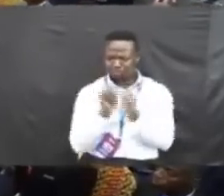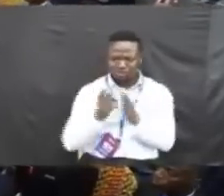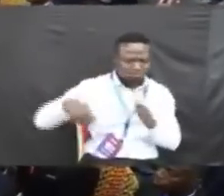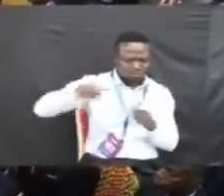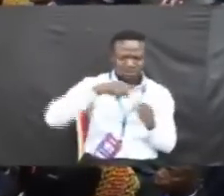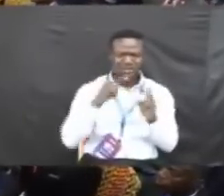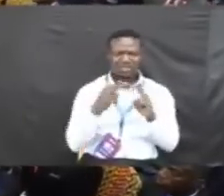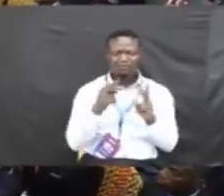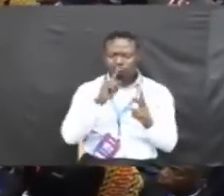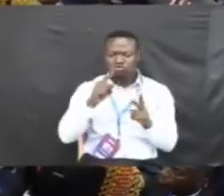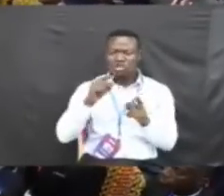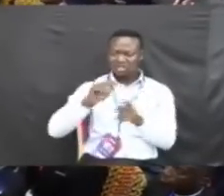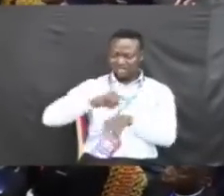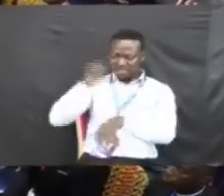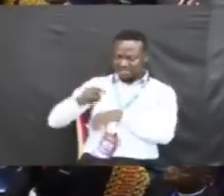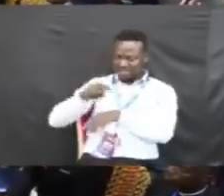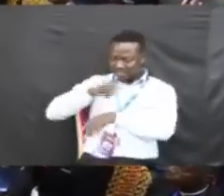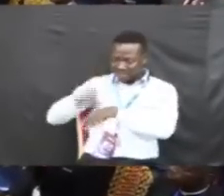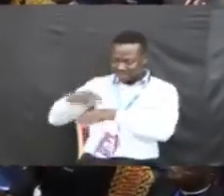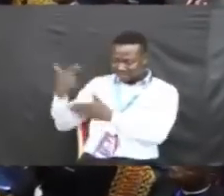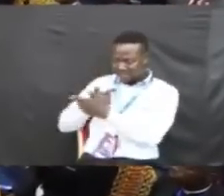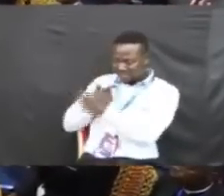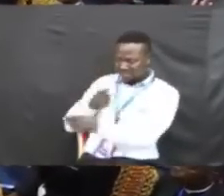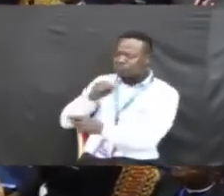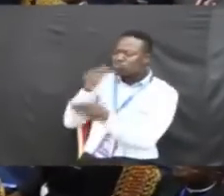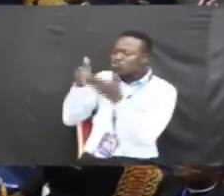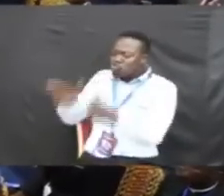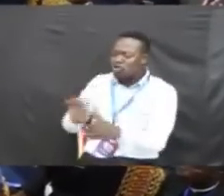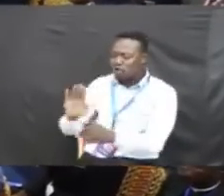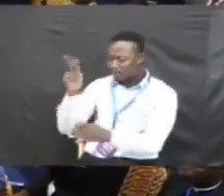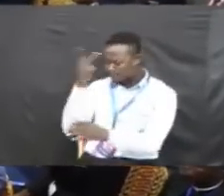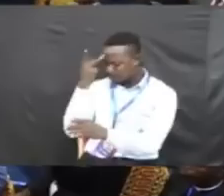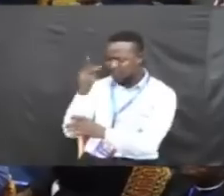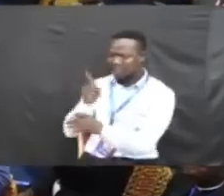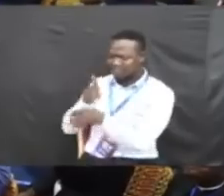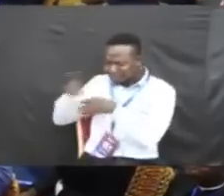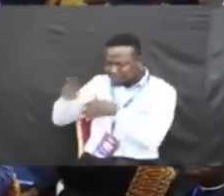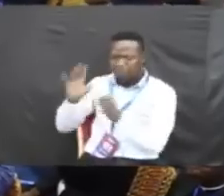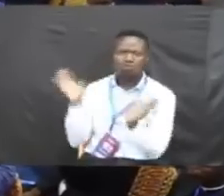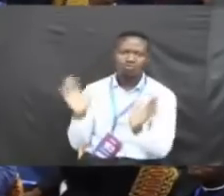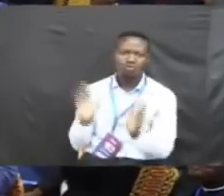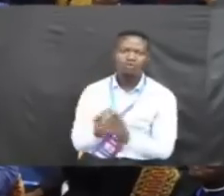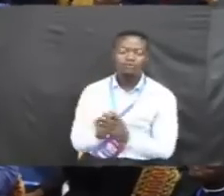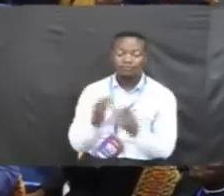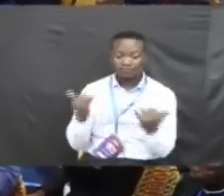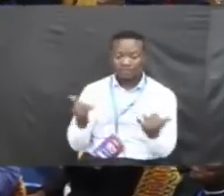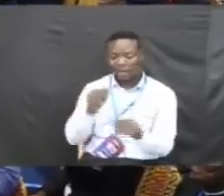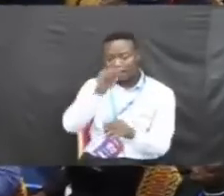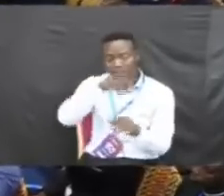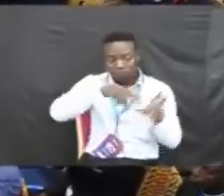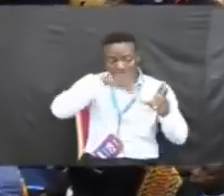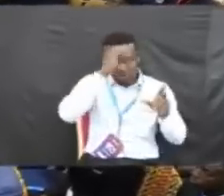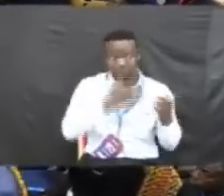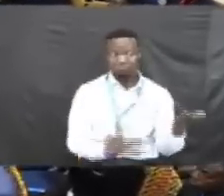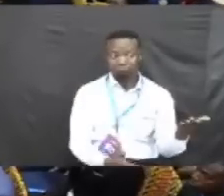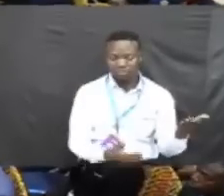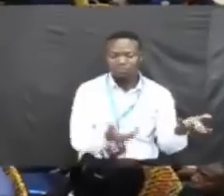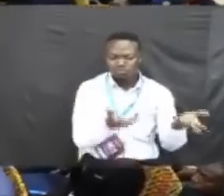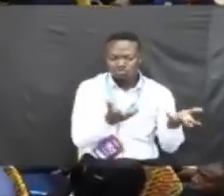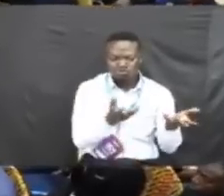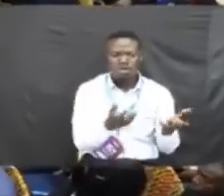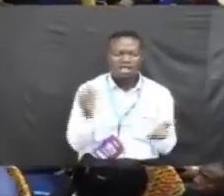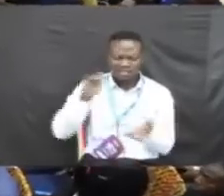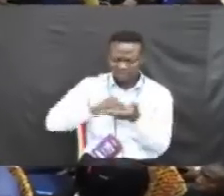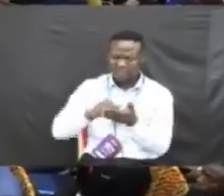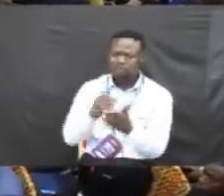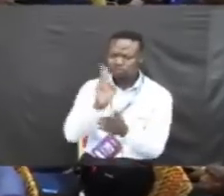ensure that the nation does not lose her political discipline. Apostle Chair, let me again